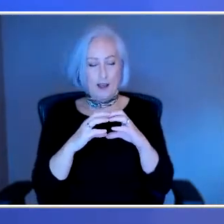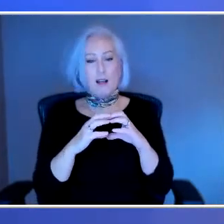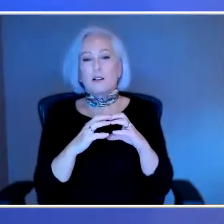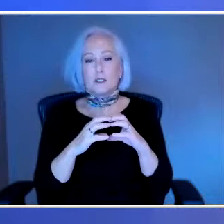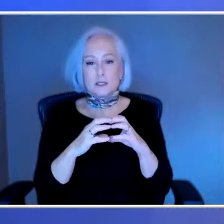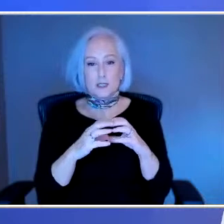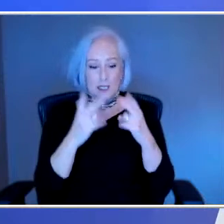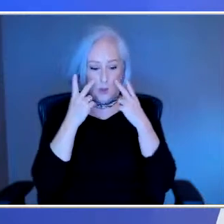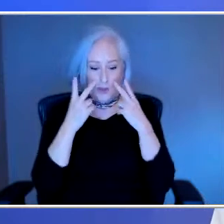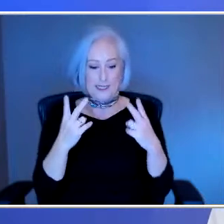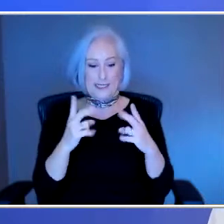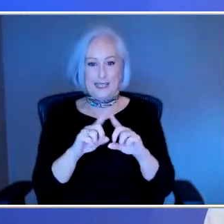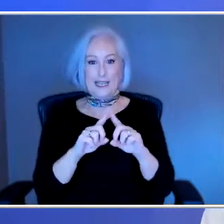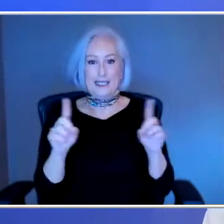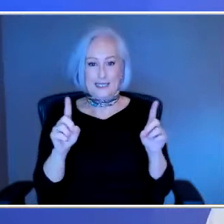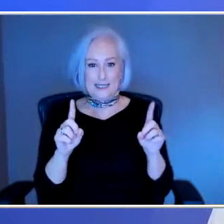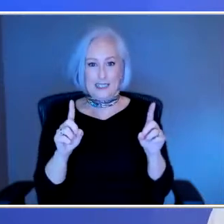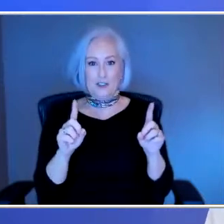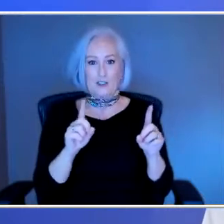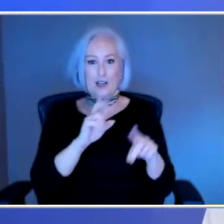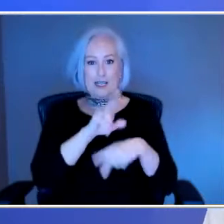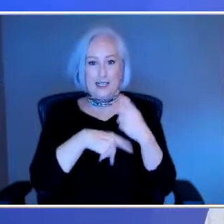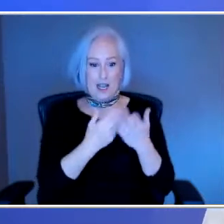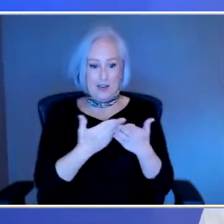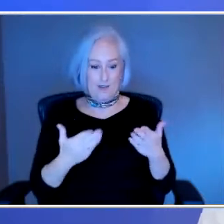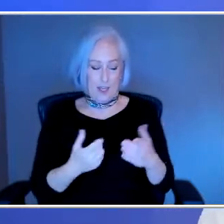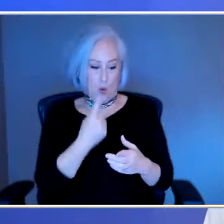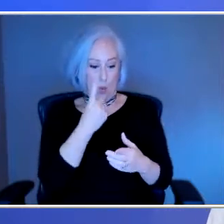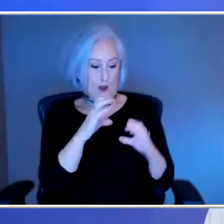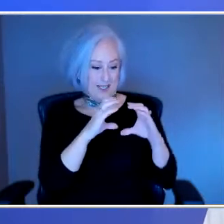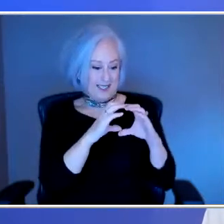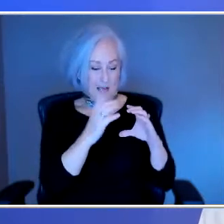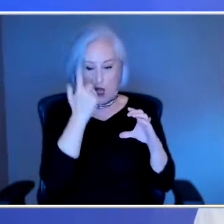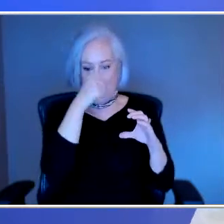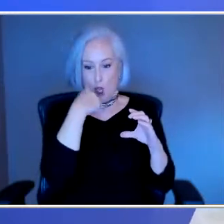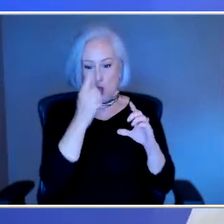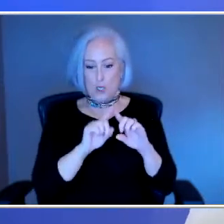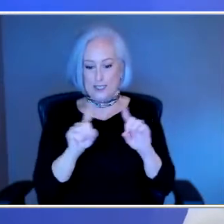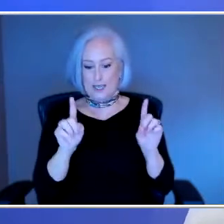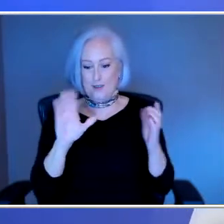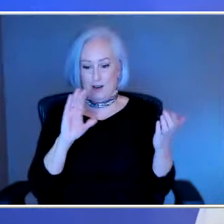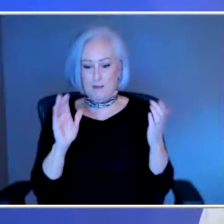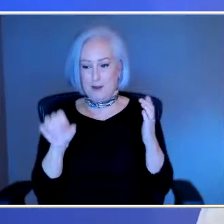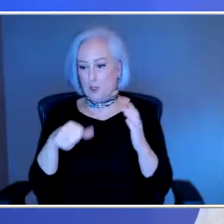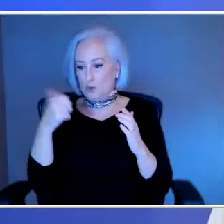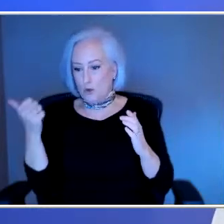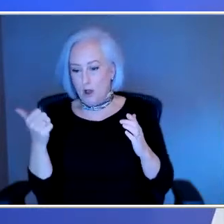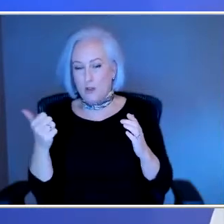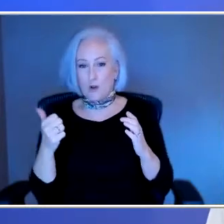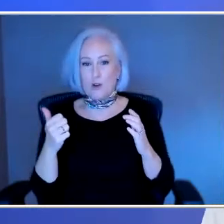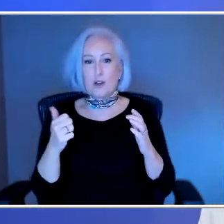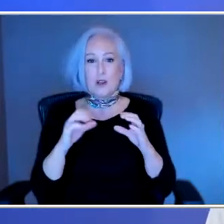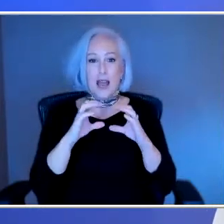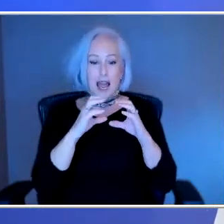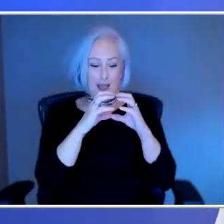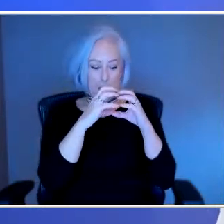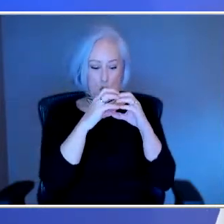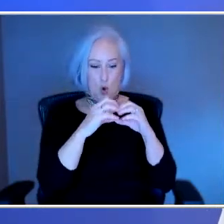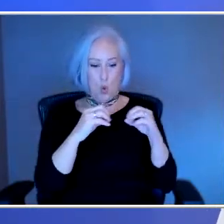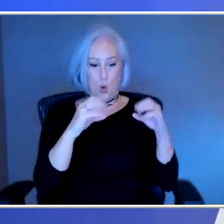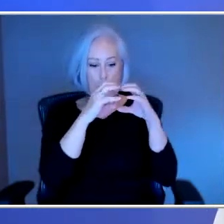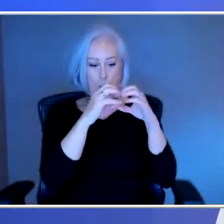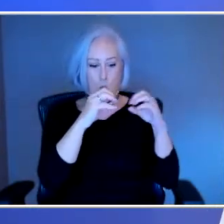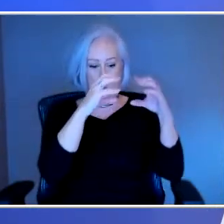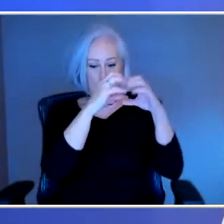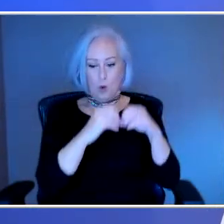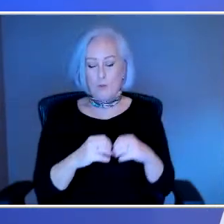morphology. And what I mean by that, the cells may look different from one another. The spread might be different. They may be in groups, or they might be singly dispersed. And with that information, I'm able to